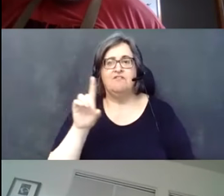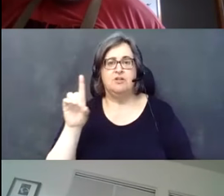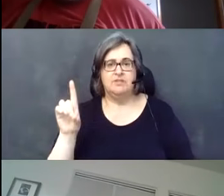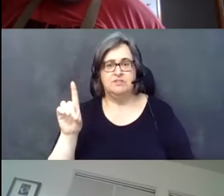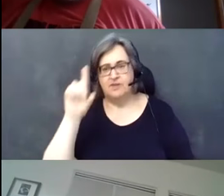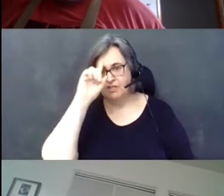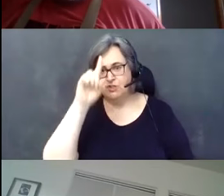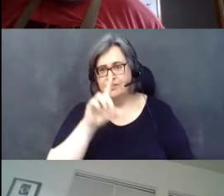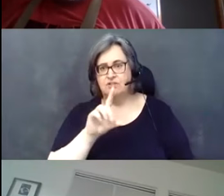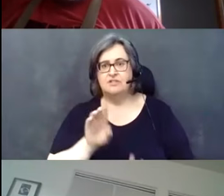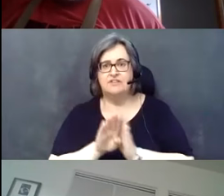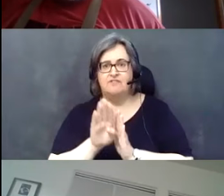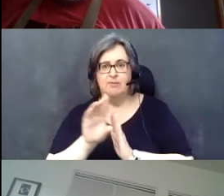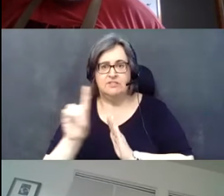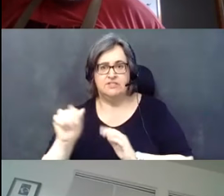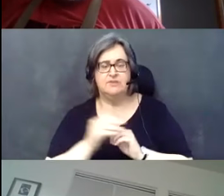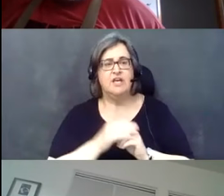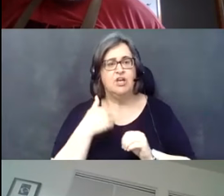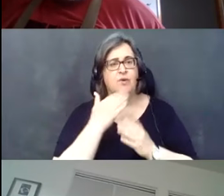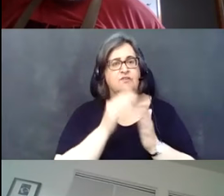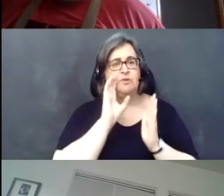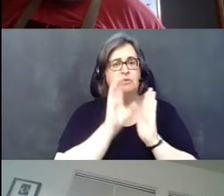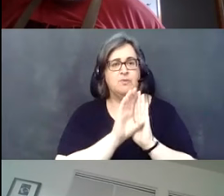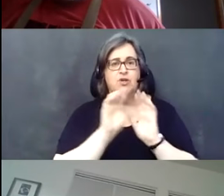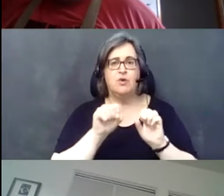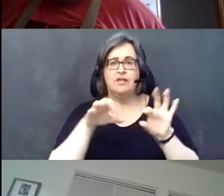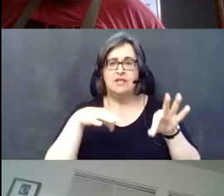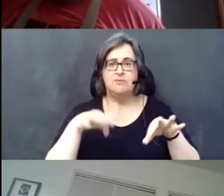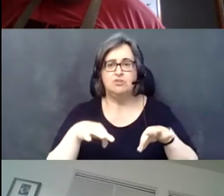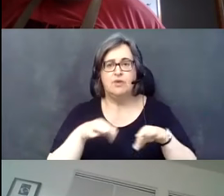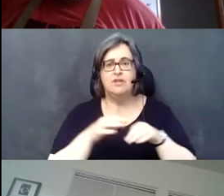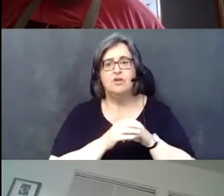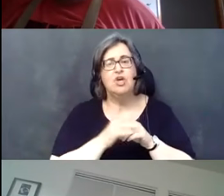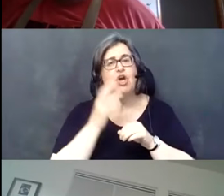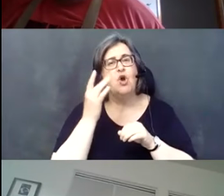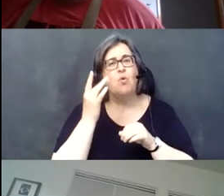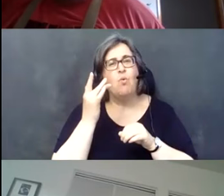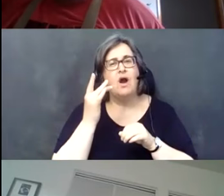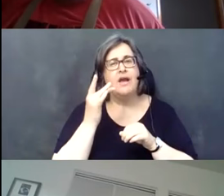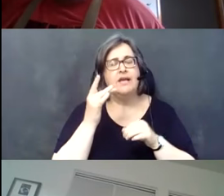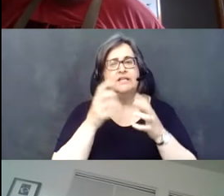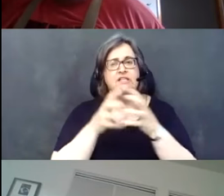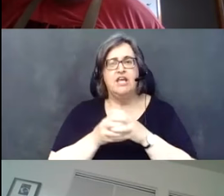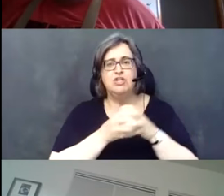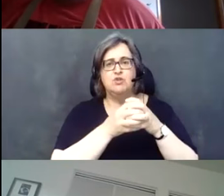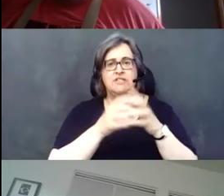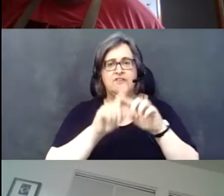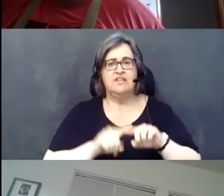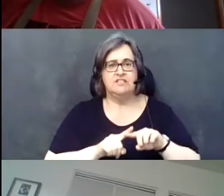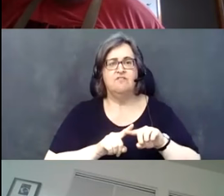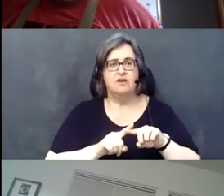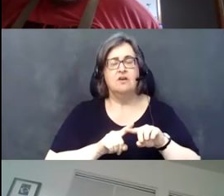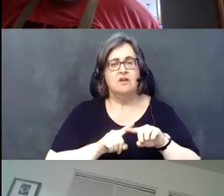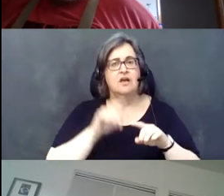disabilities. And there's also a couple of graphics that can help demonstrate why intersectionality of these different identities matters